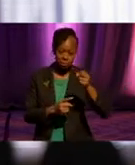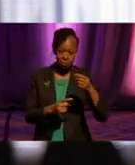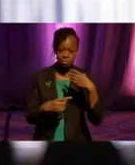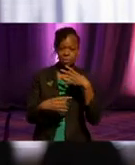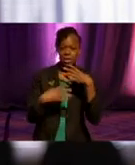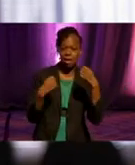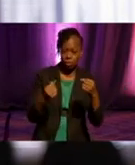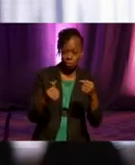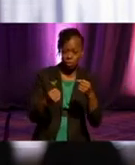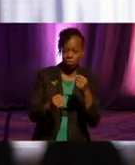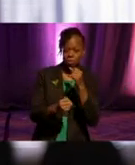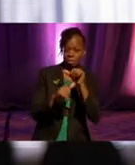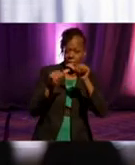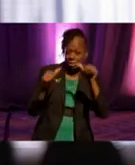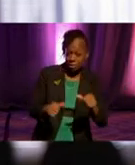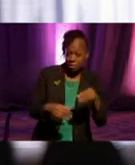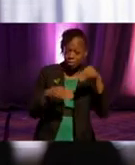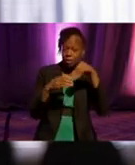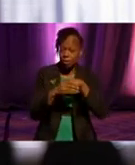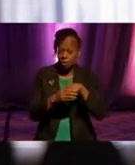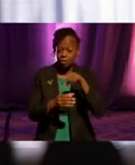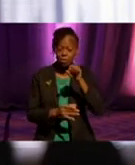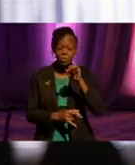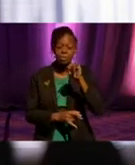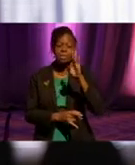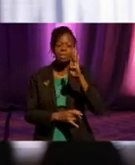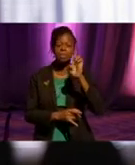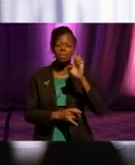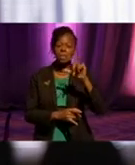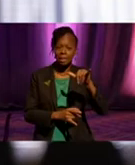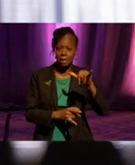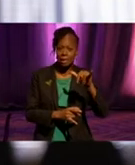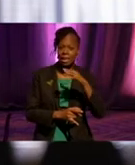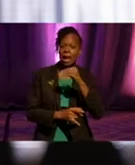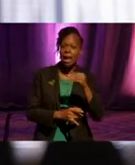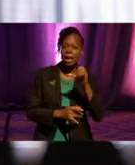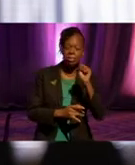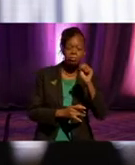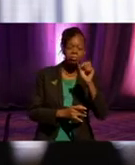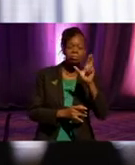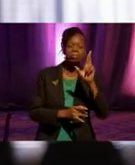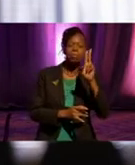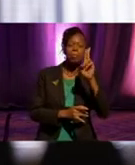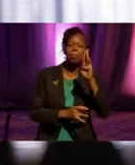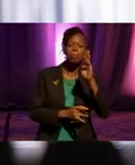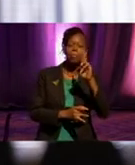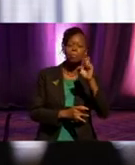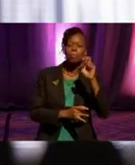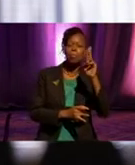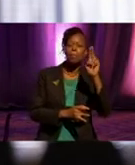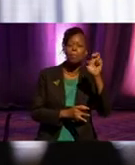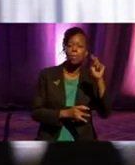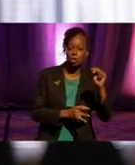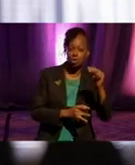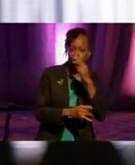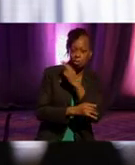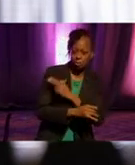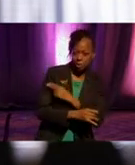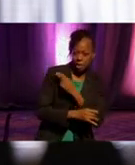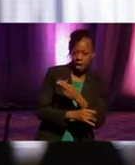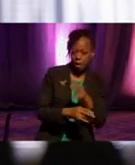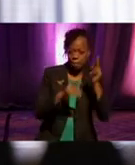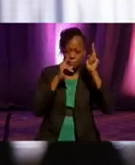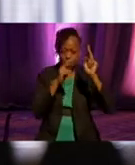Sibley Memorial Hospital and Suburban Hospital. I am deeply honored to bring greetings to you today in recognition of